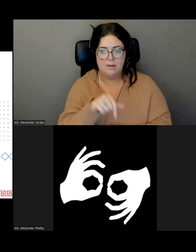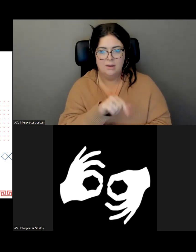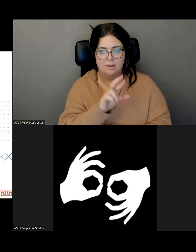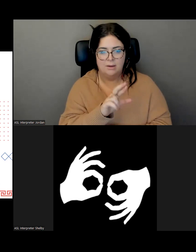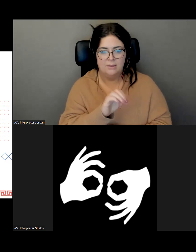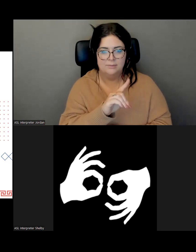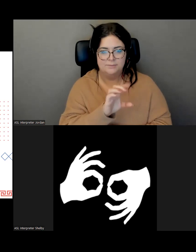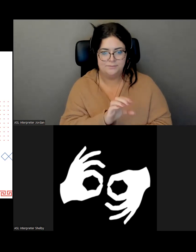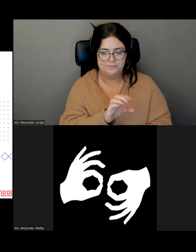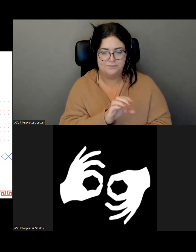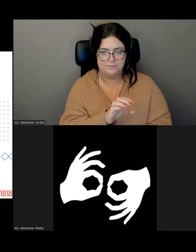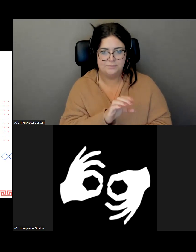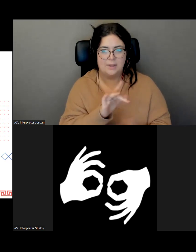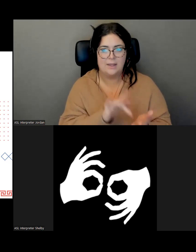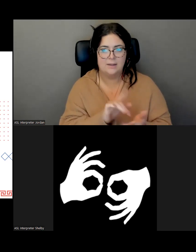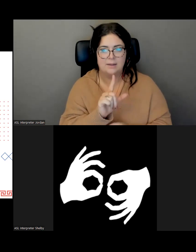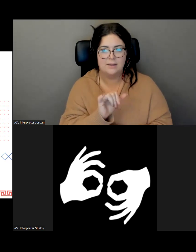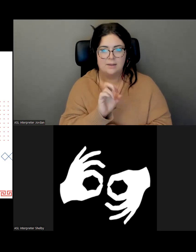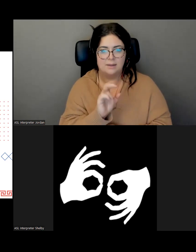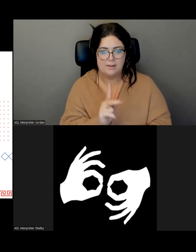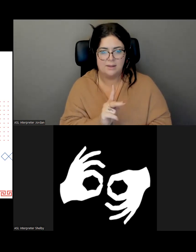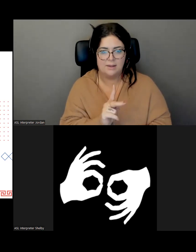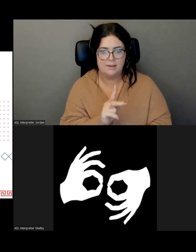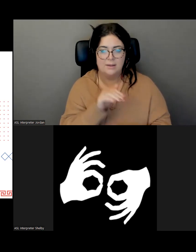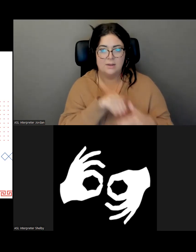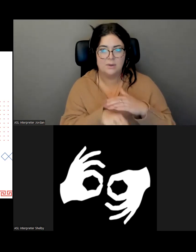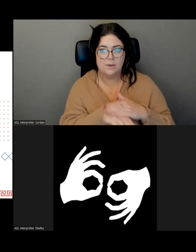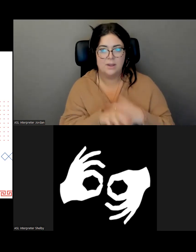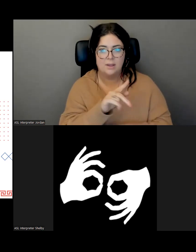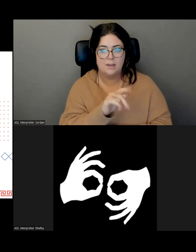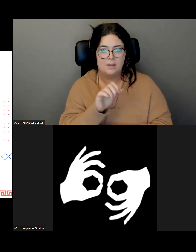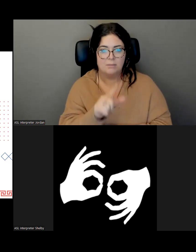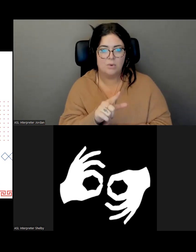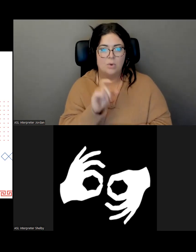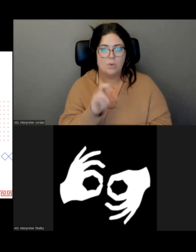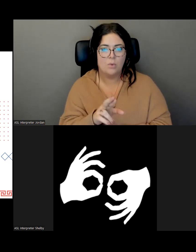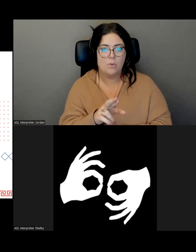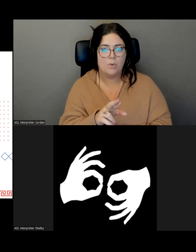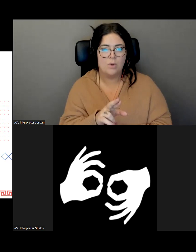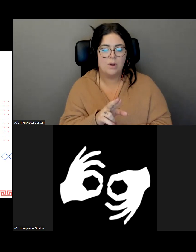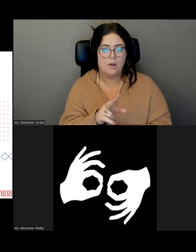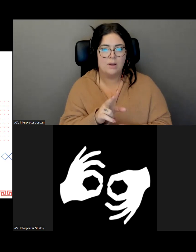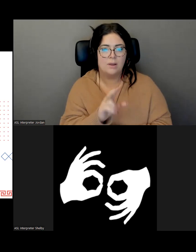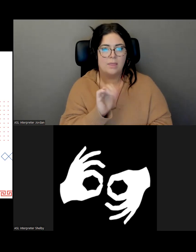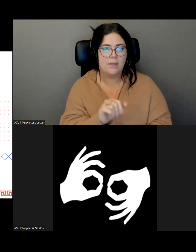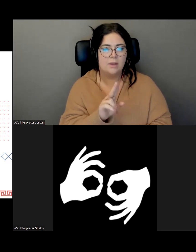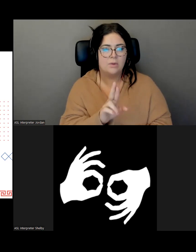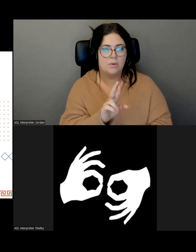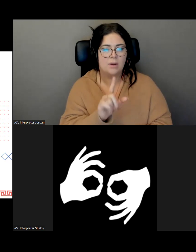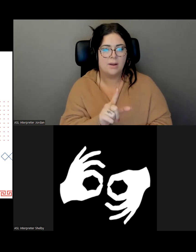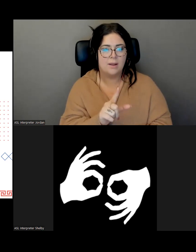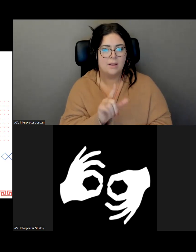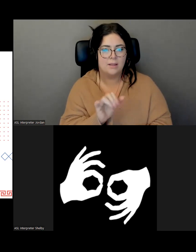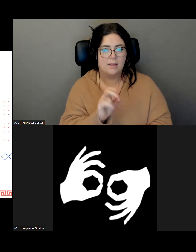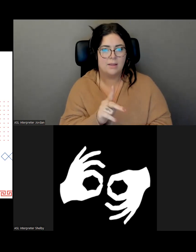phone's camera and click on the link provided to access the poll directly, or you can just copy and paste the URL link in the